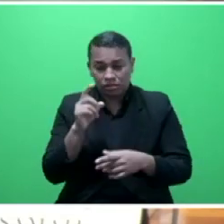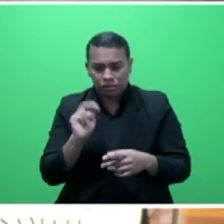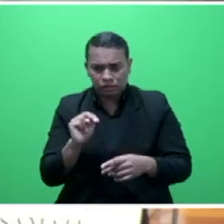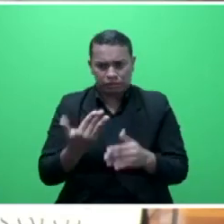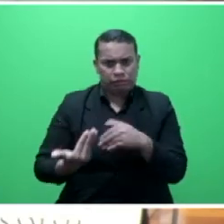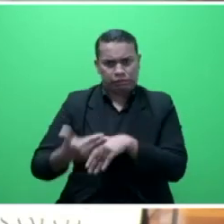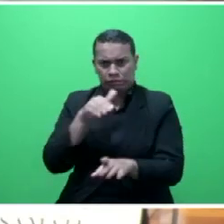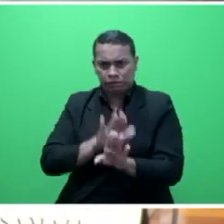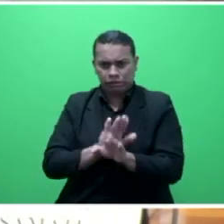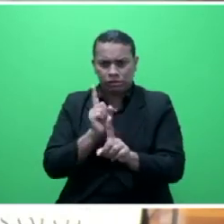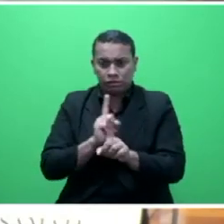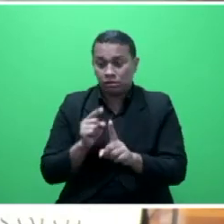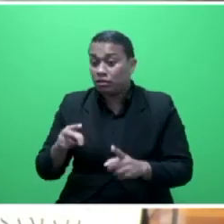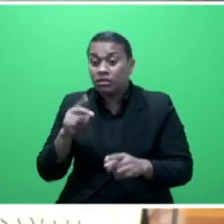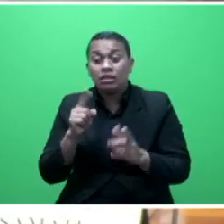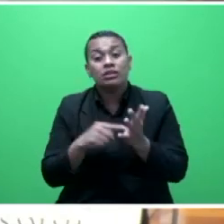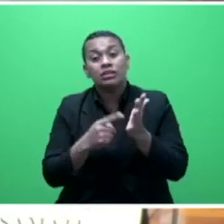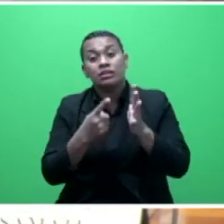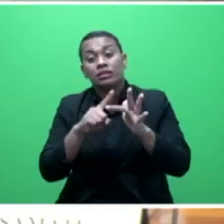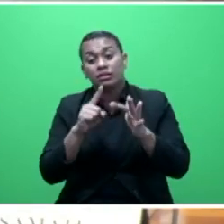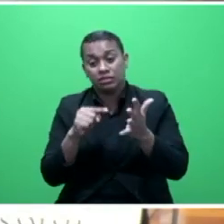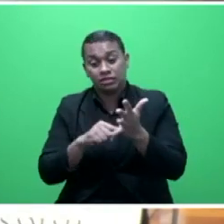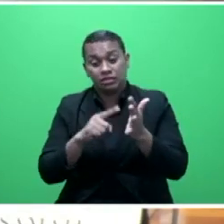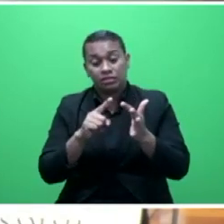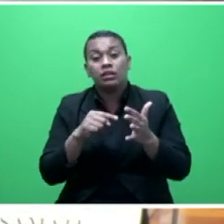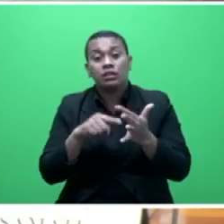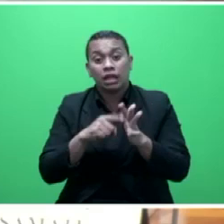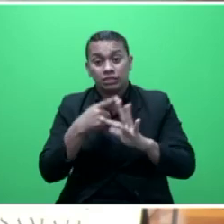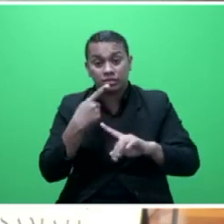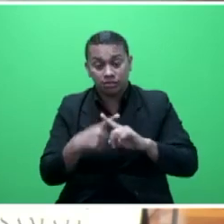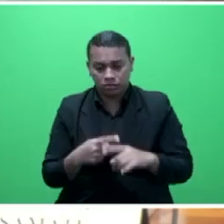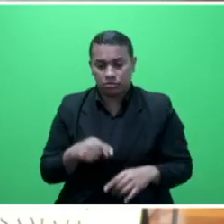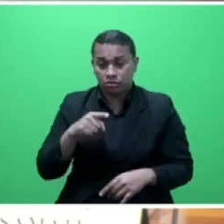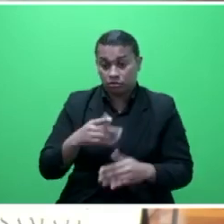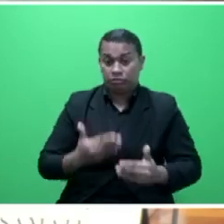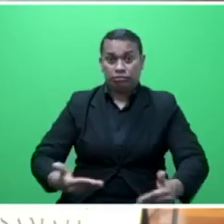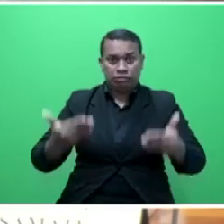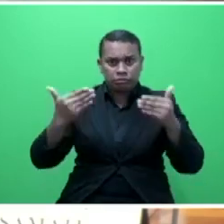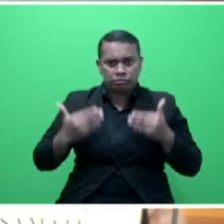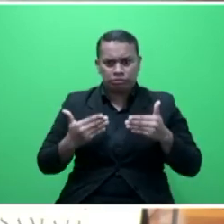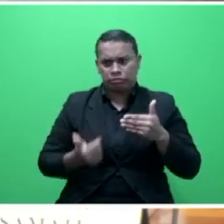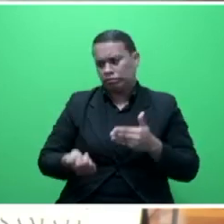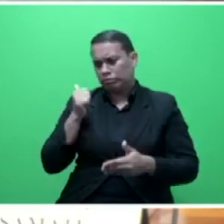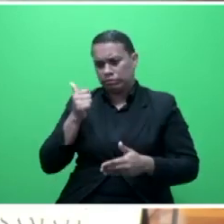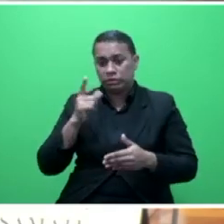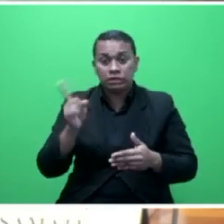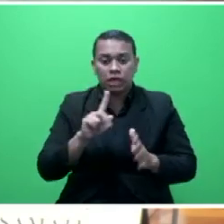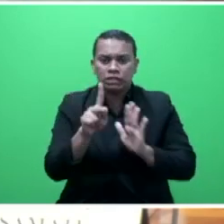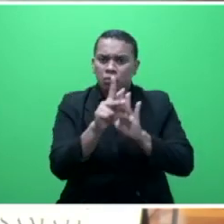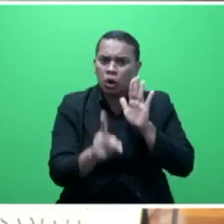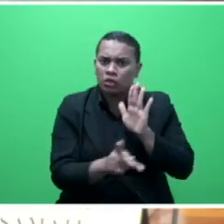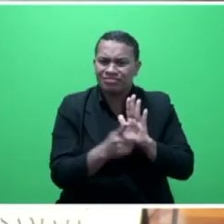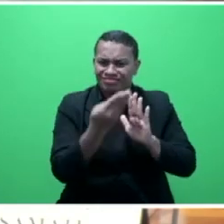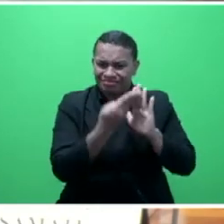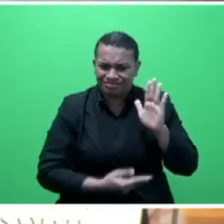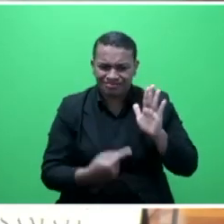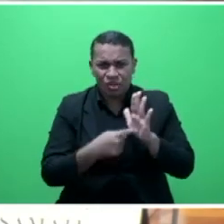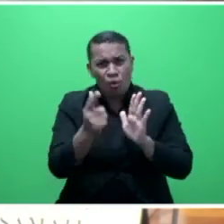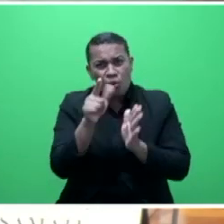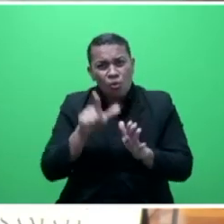TELS, we are making some policy changes to raise the qualifying standards for students and lower costs. For starters, only